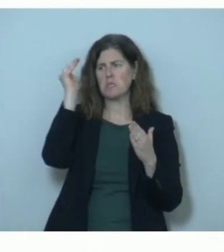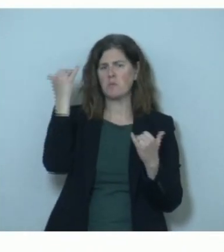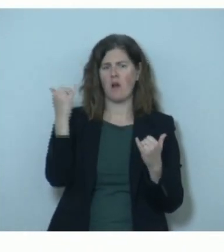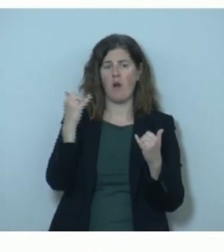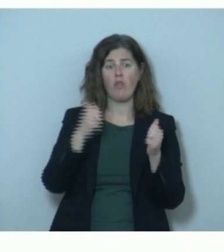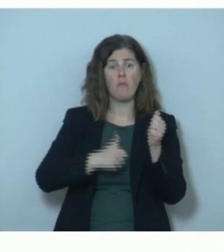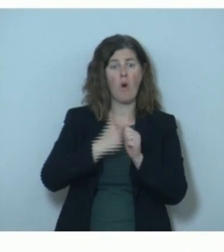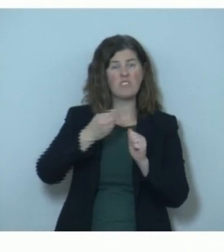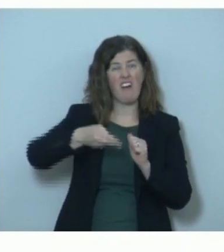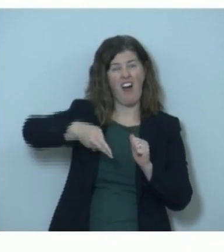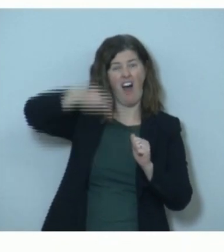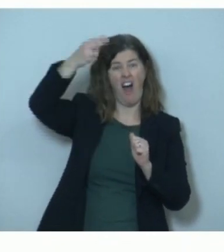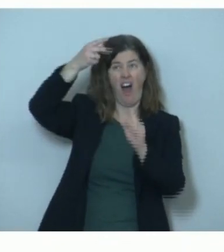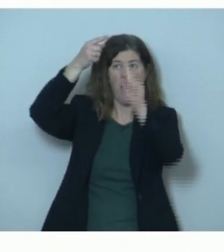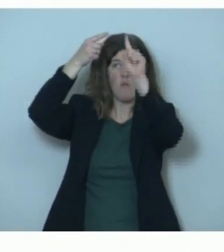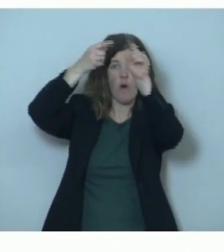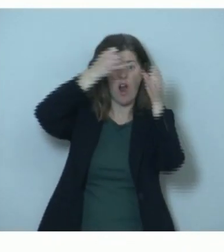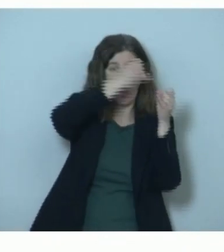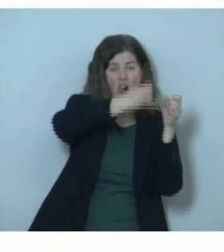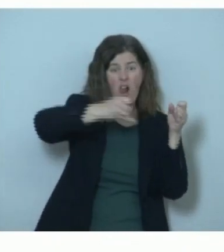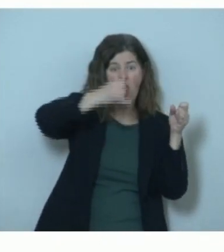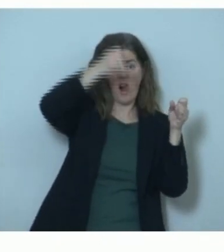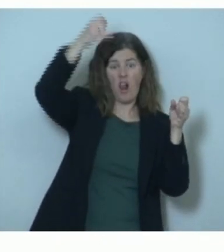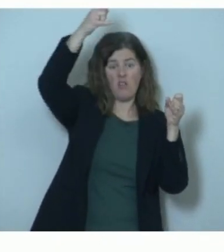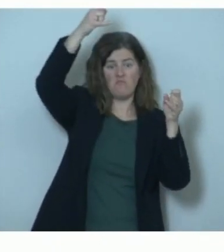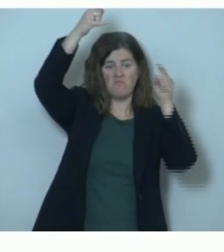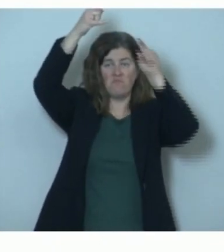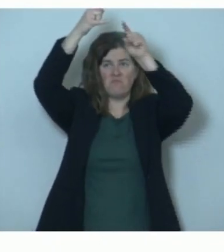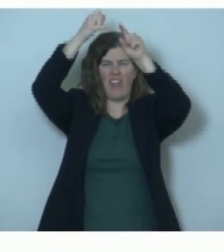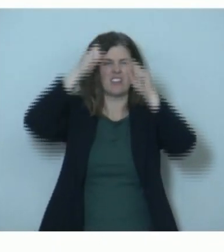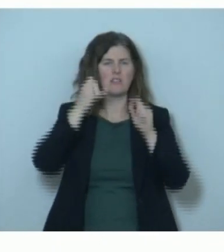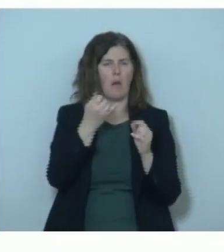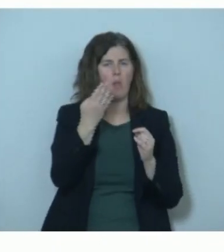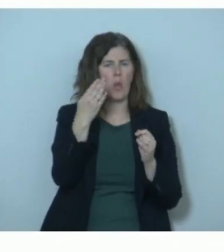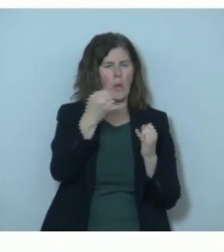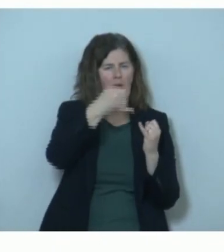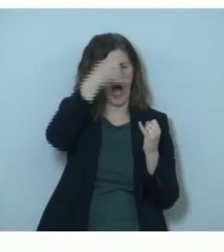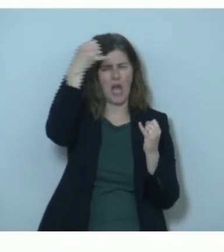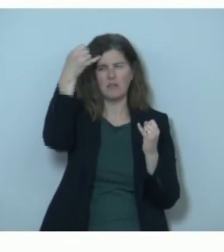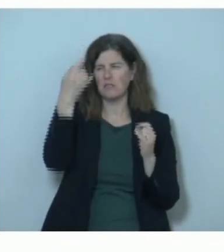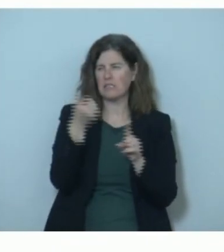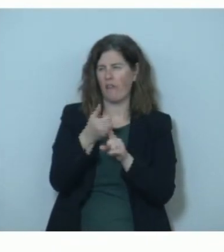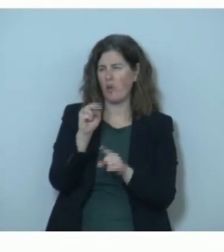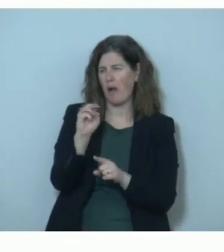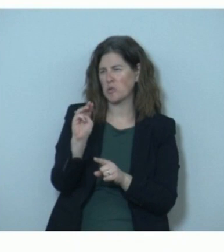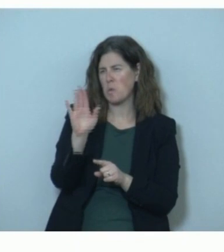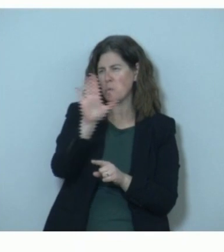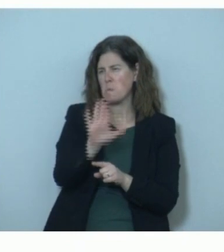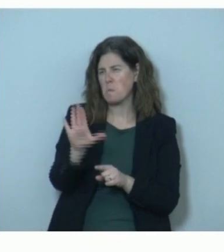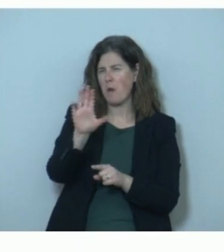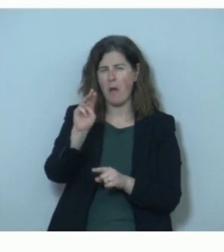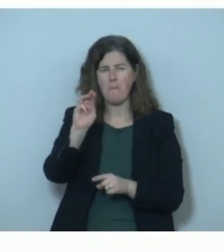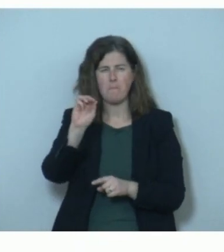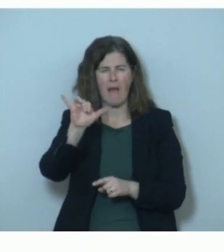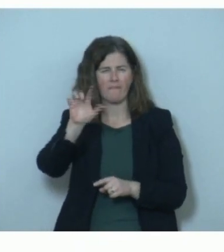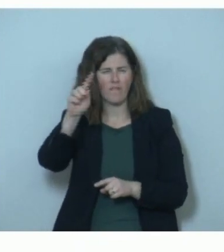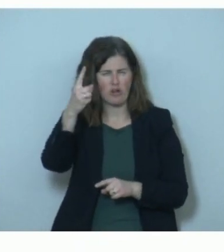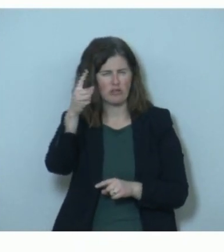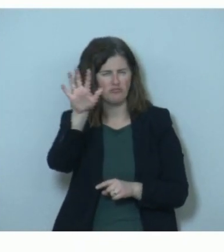highest point in the blue dotted line, which is all of New Mexico, occurred on or around May 1st.